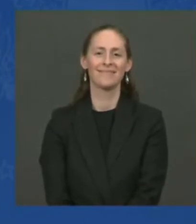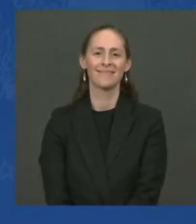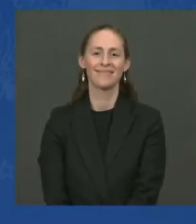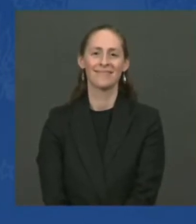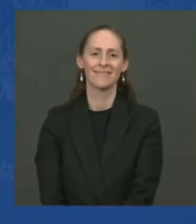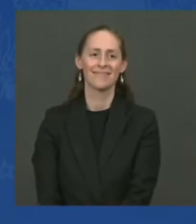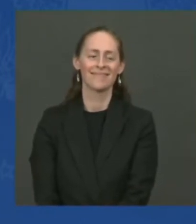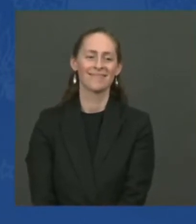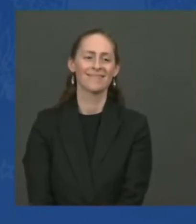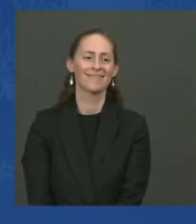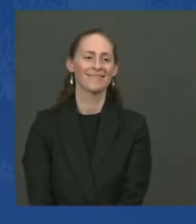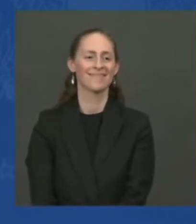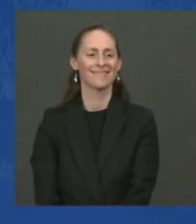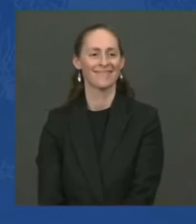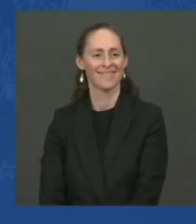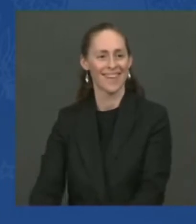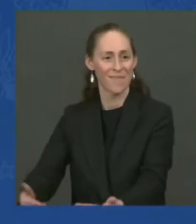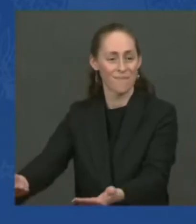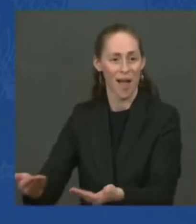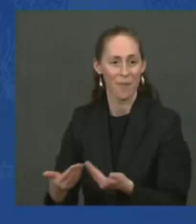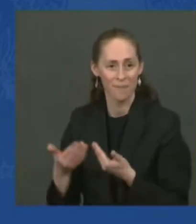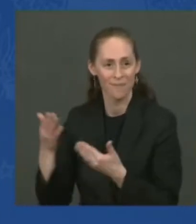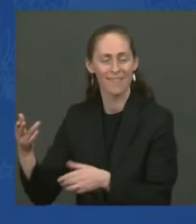Please welcome Heather Kurtenbach.